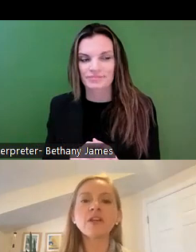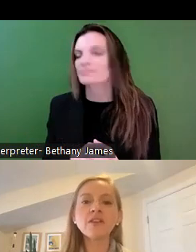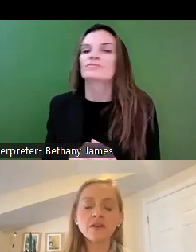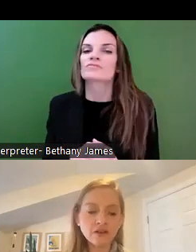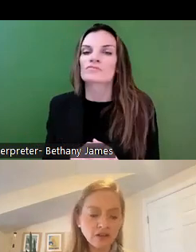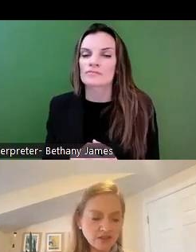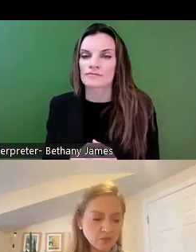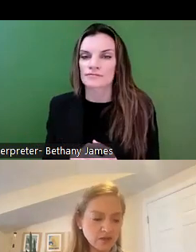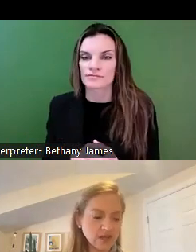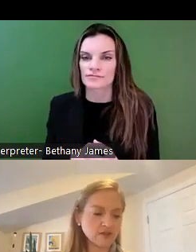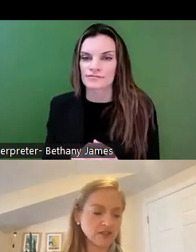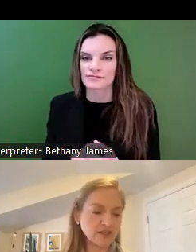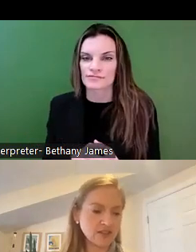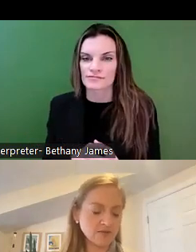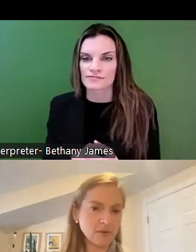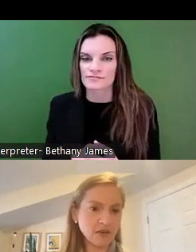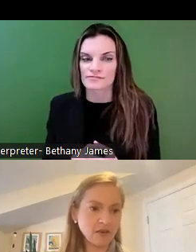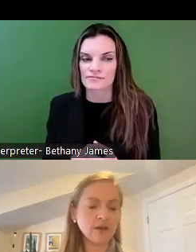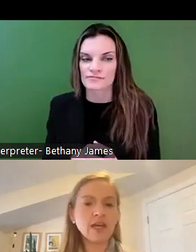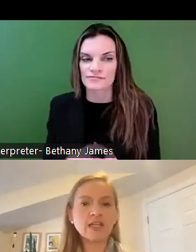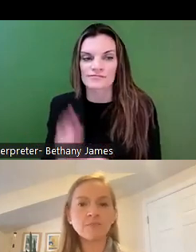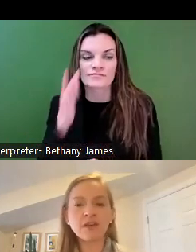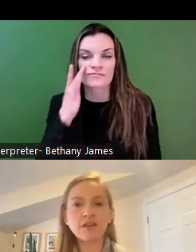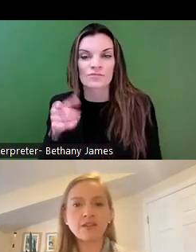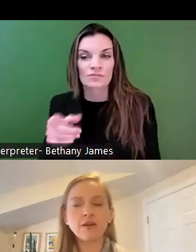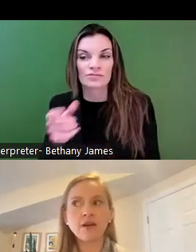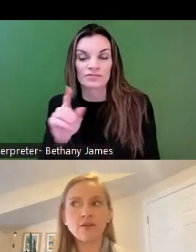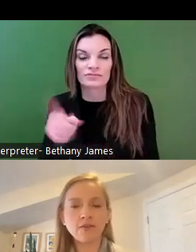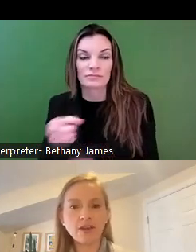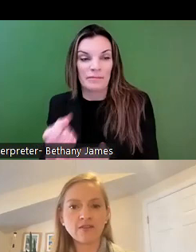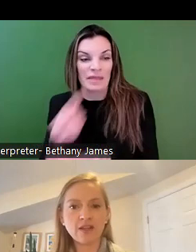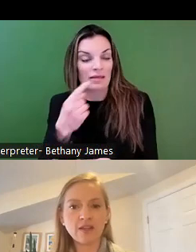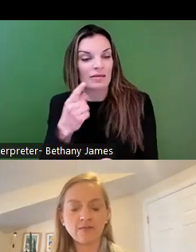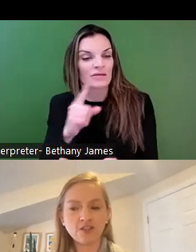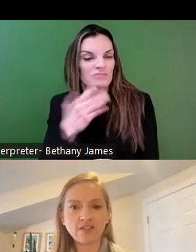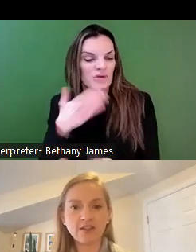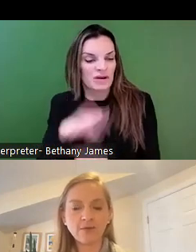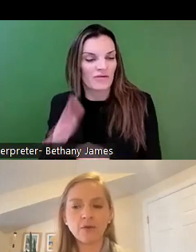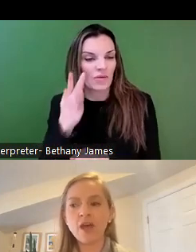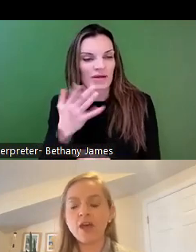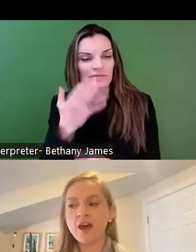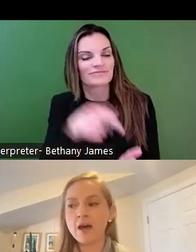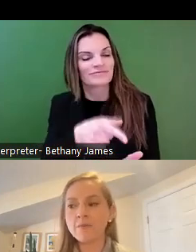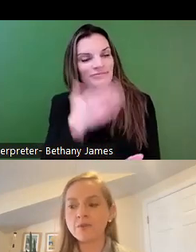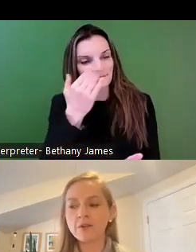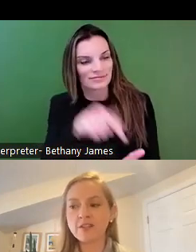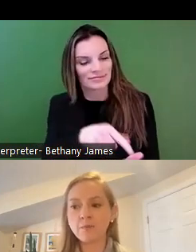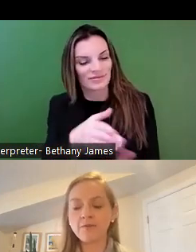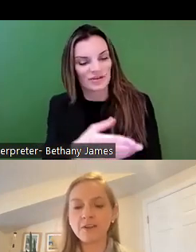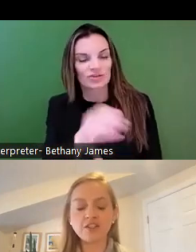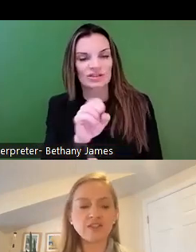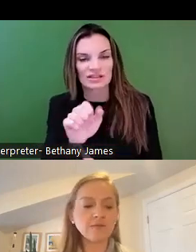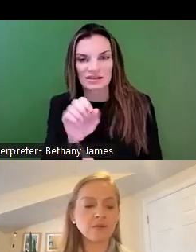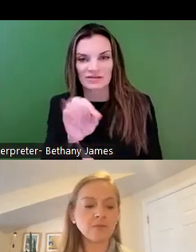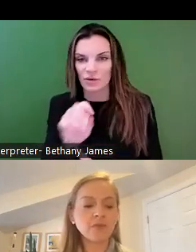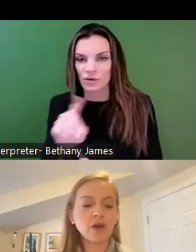Oh, another reason why you can't just take this from a pill is because there are other things in the fish and seafood. So for example,